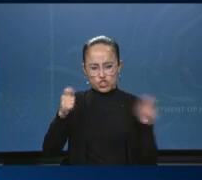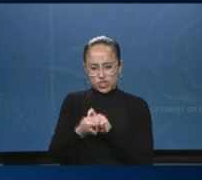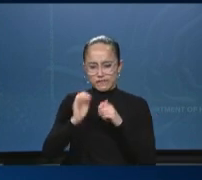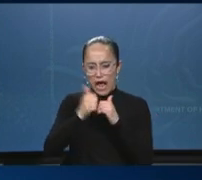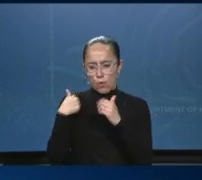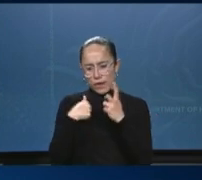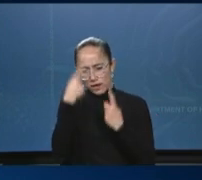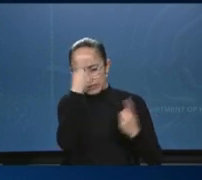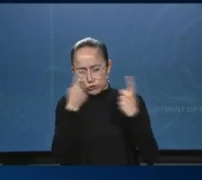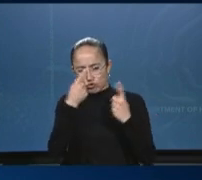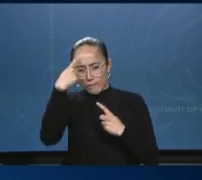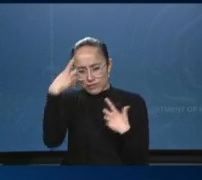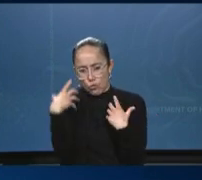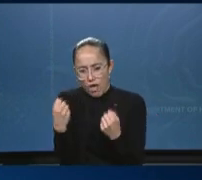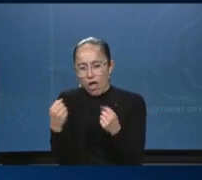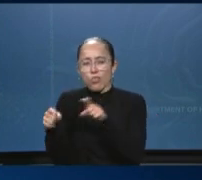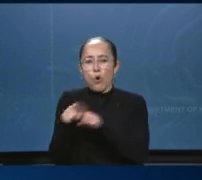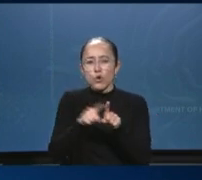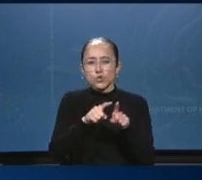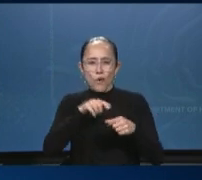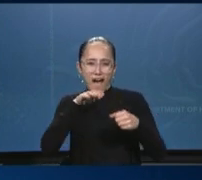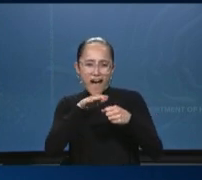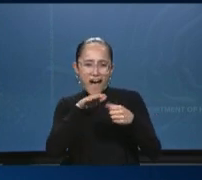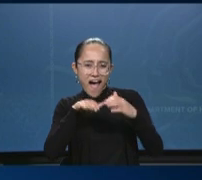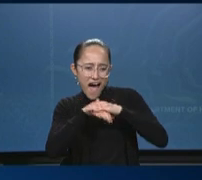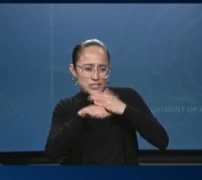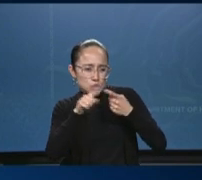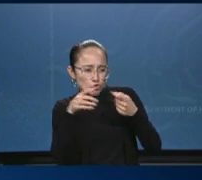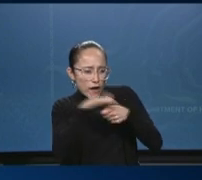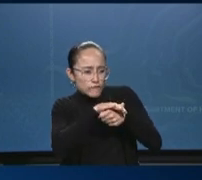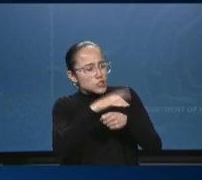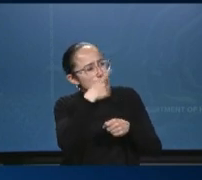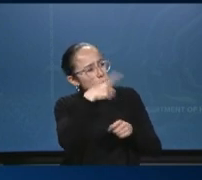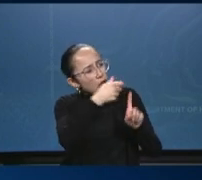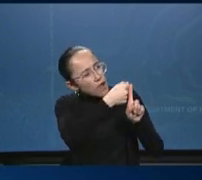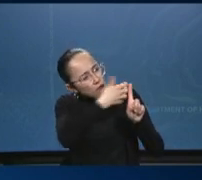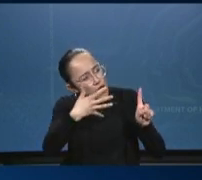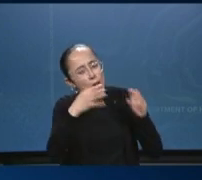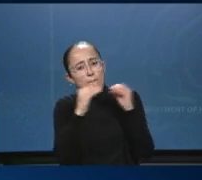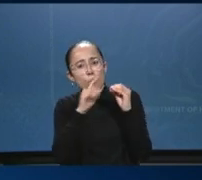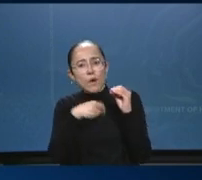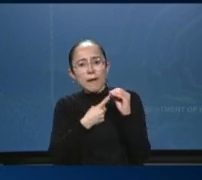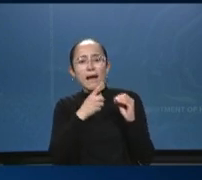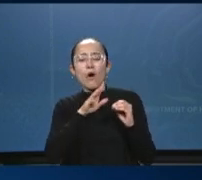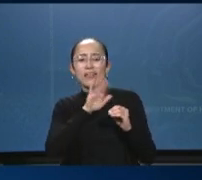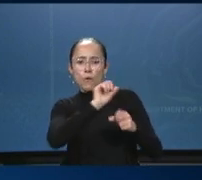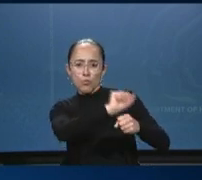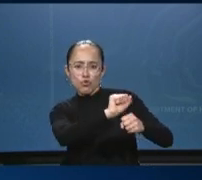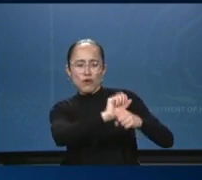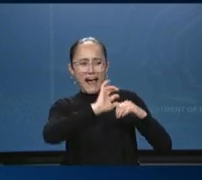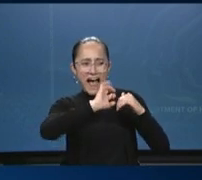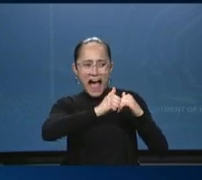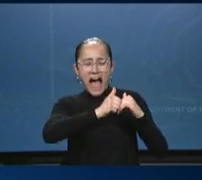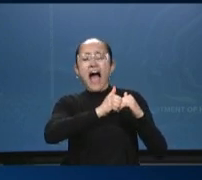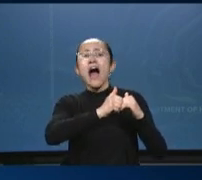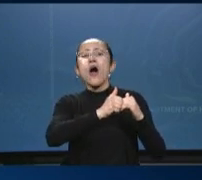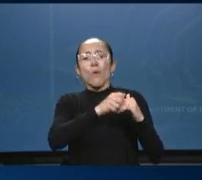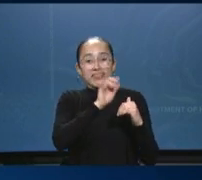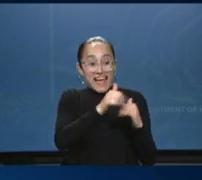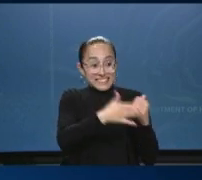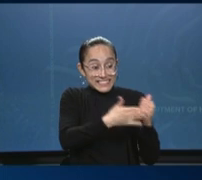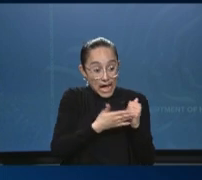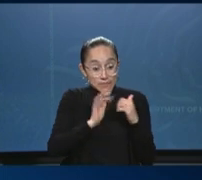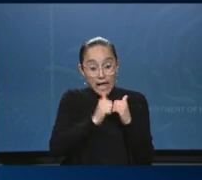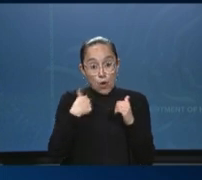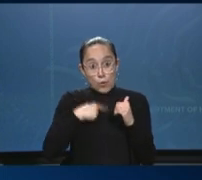mental and behavioral health, access to coverage. Can you talk a little bit more about that work and how that's helped both shape how